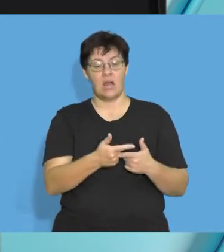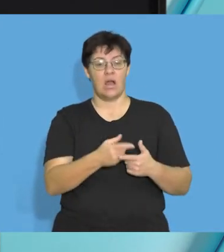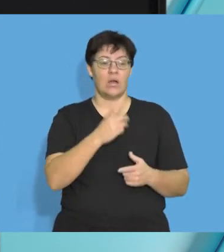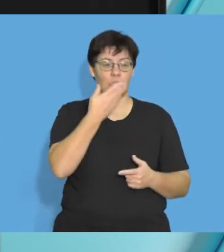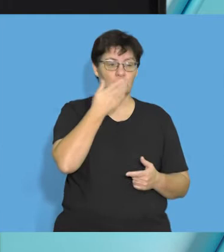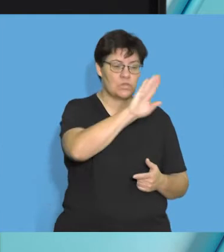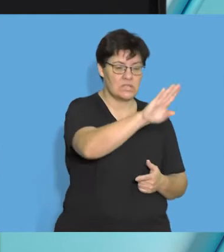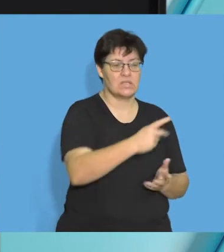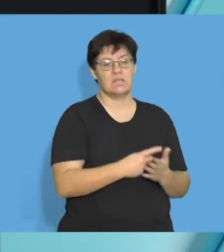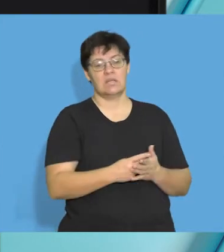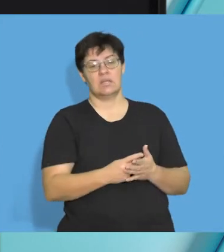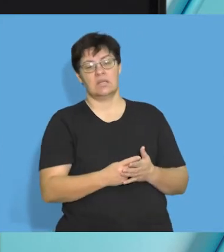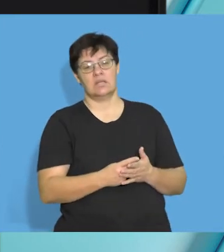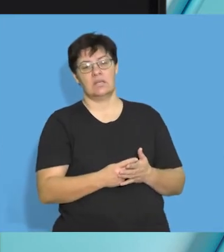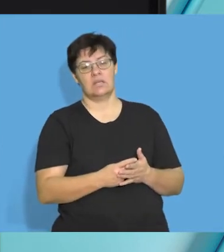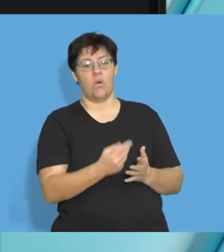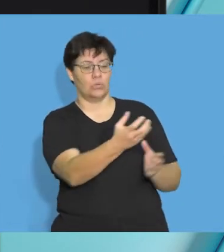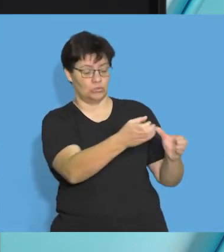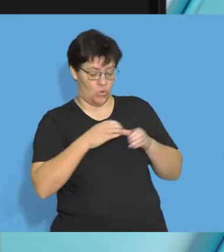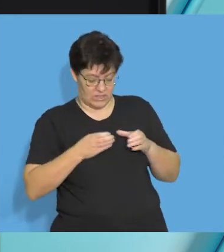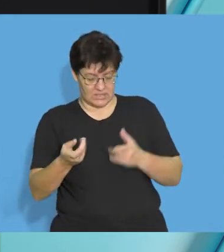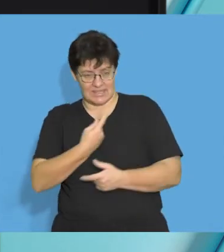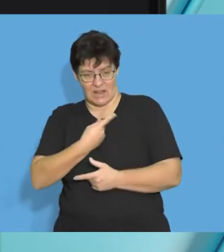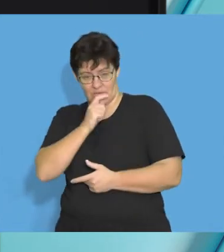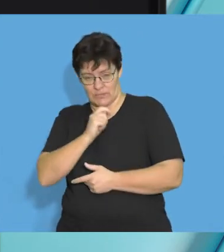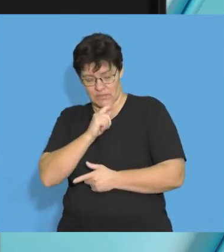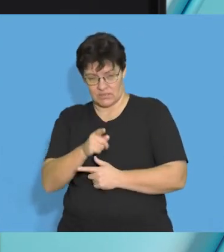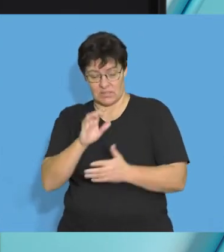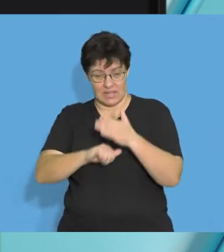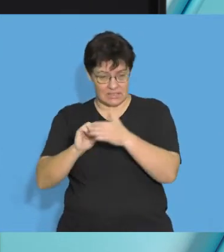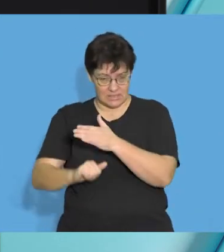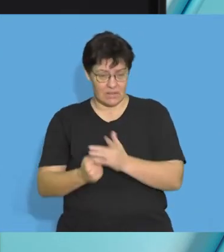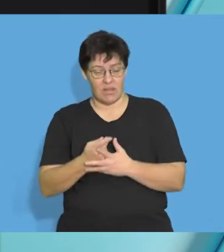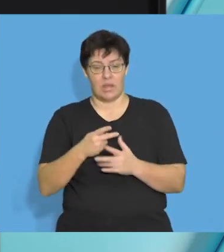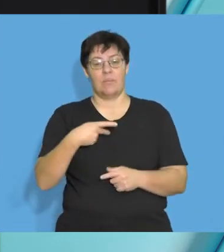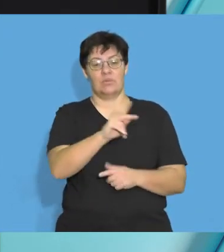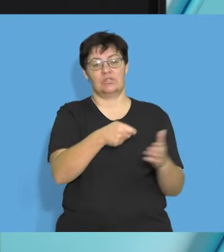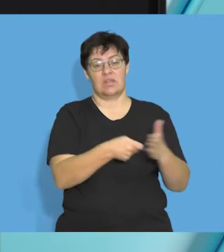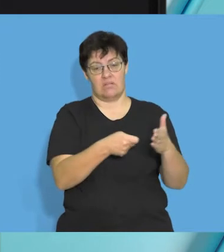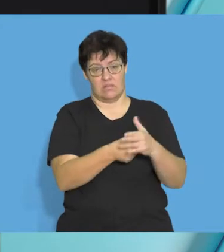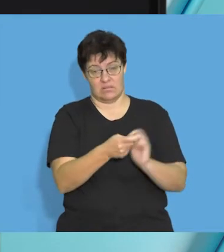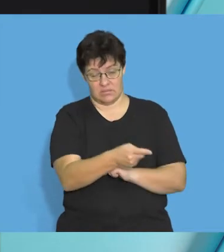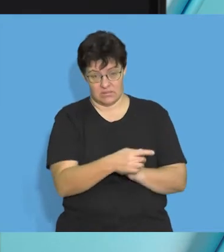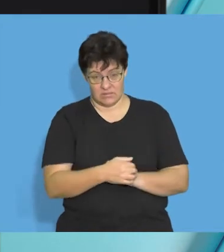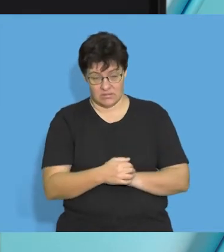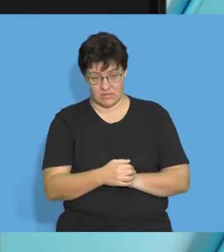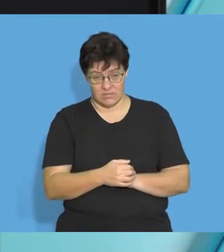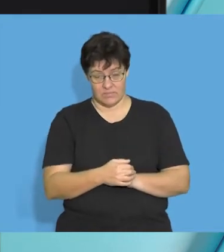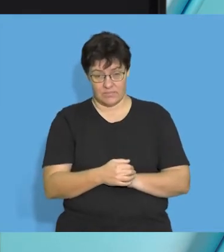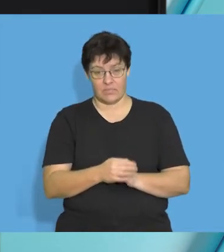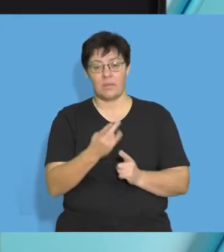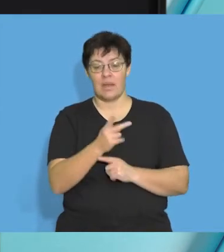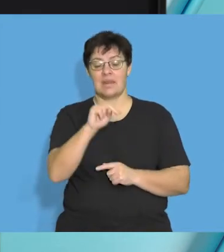of merchandise, all of that goes into your purchases account. This will then give you your